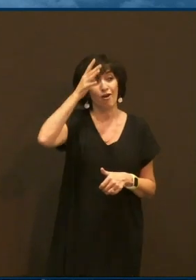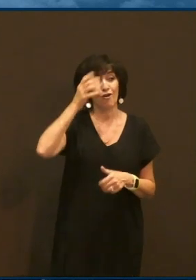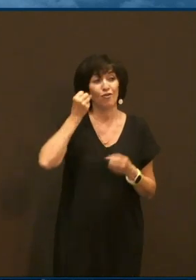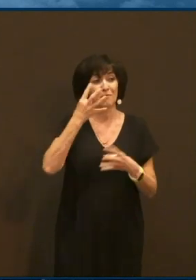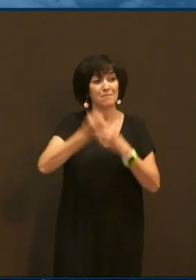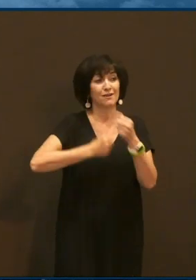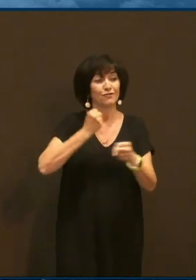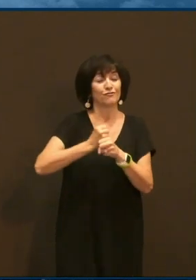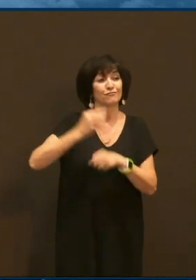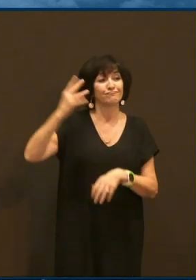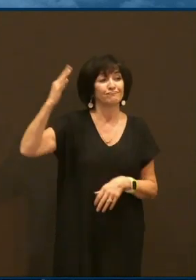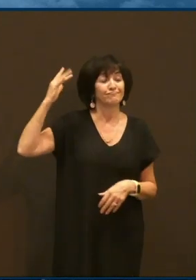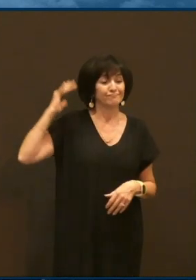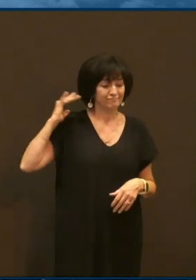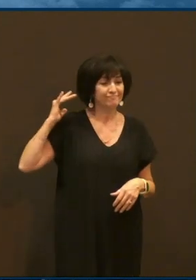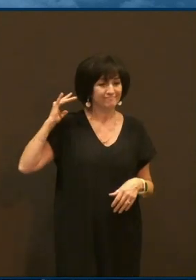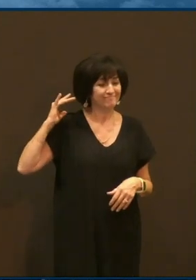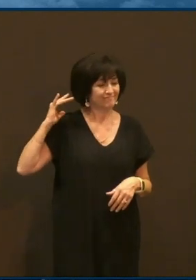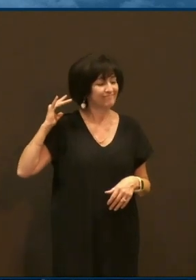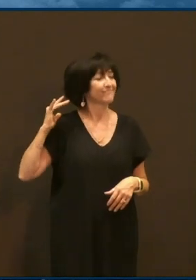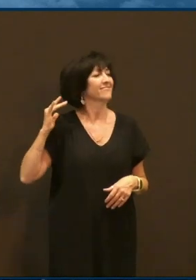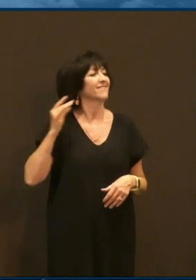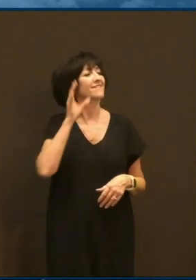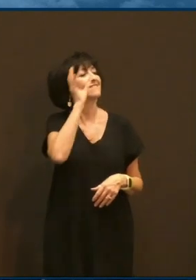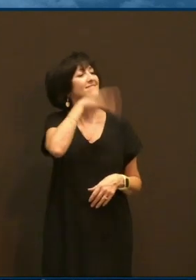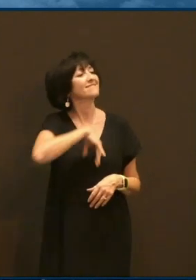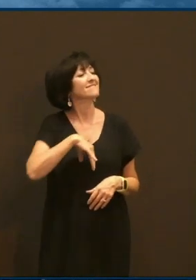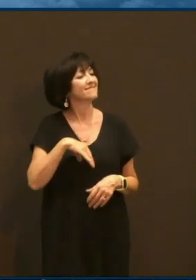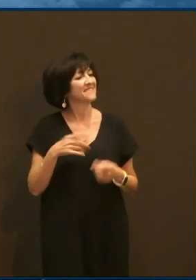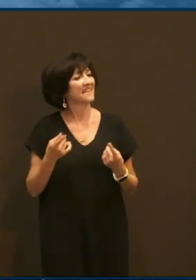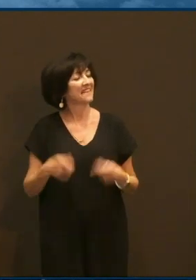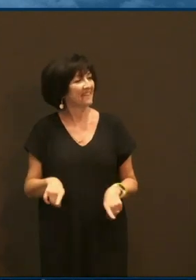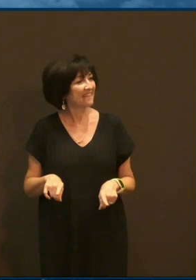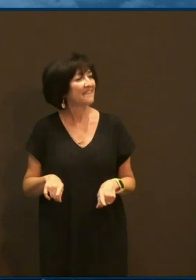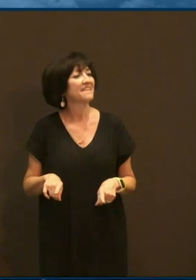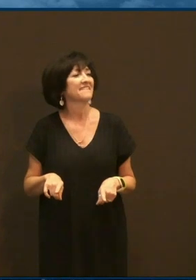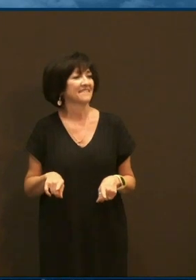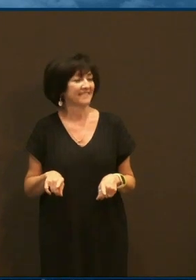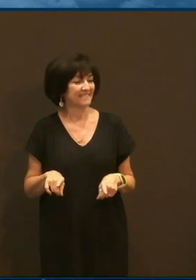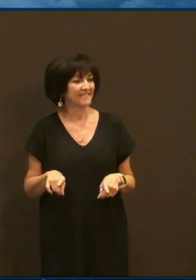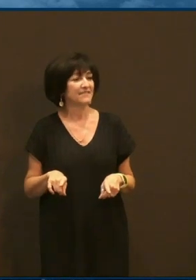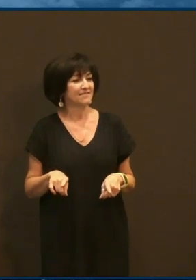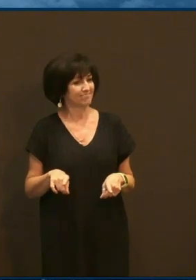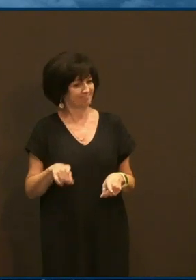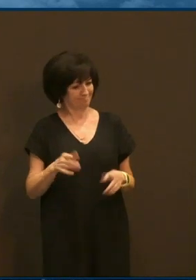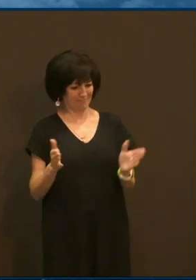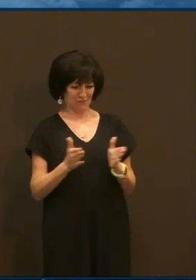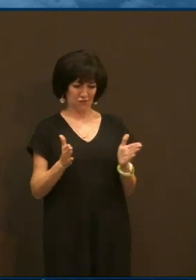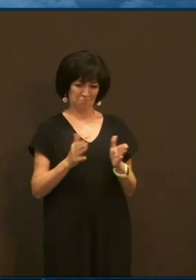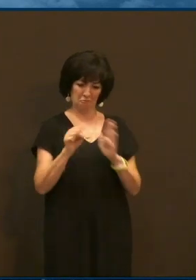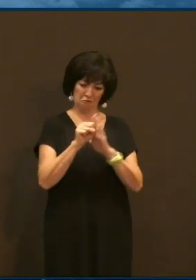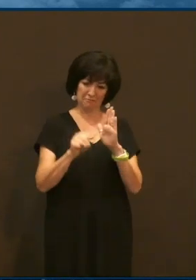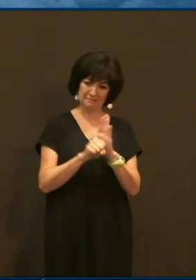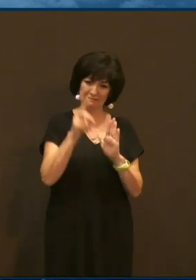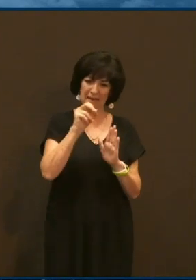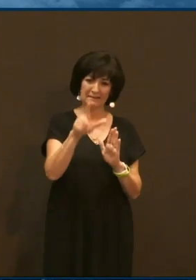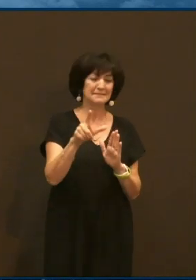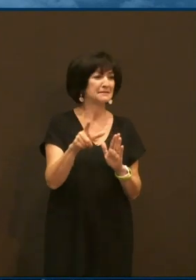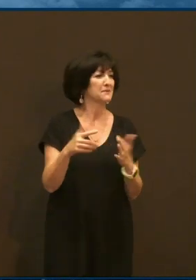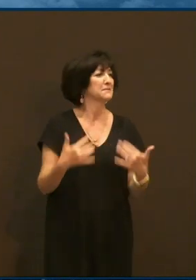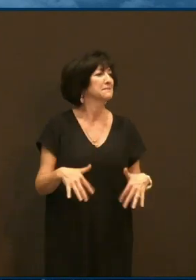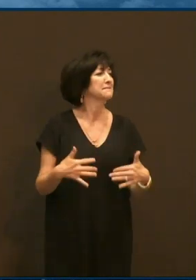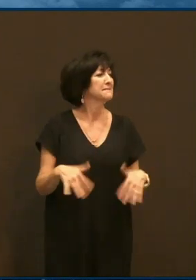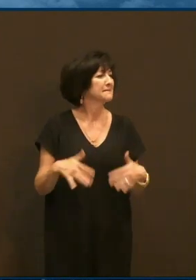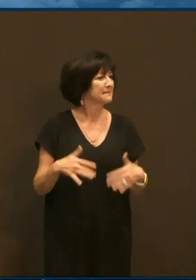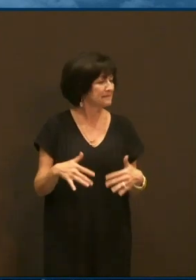ago, as life would have it, and particularly in our small state of Delaware. Didn't know it